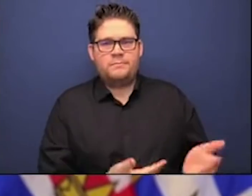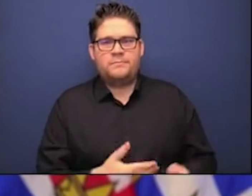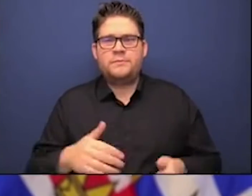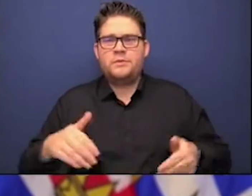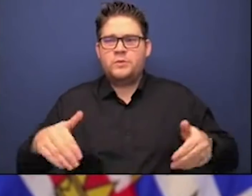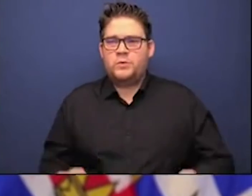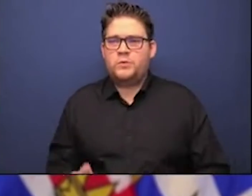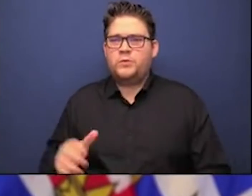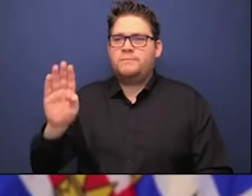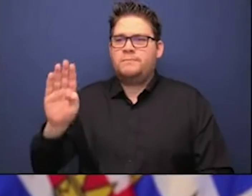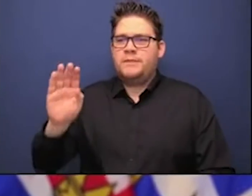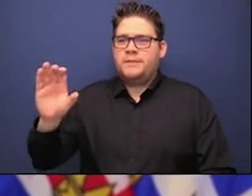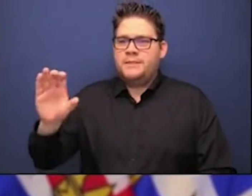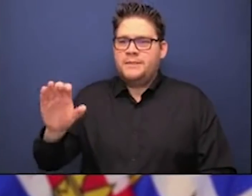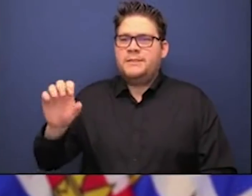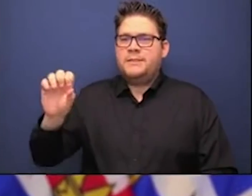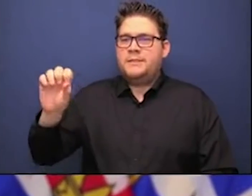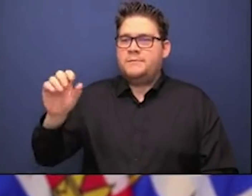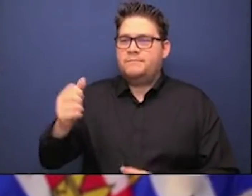Higginson.